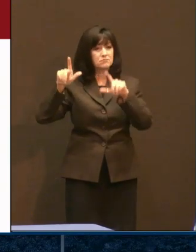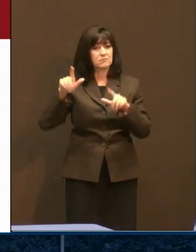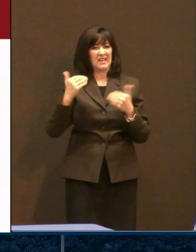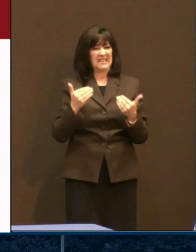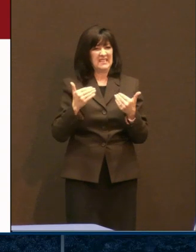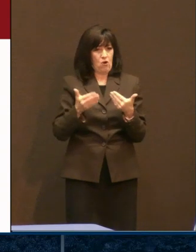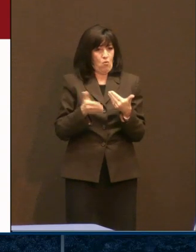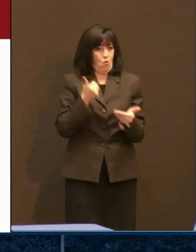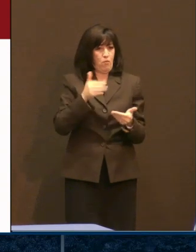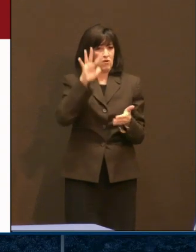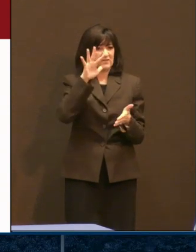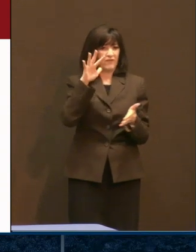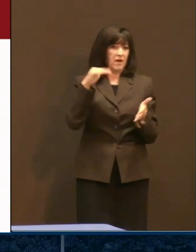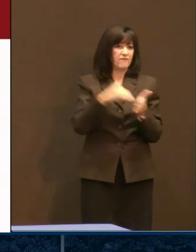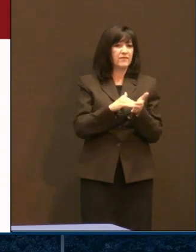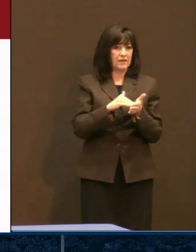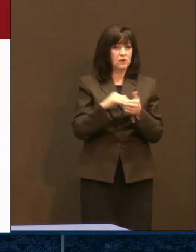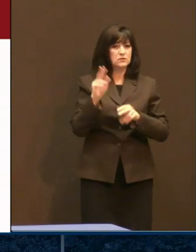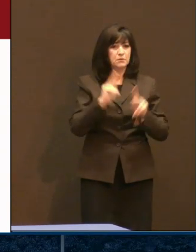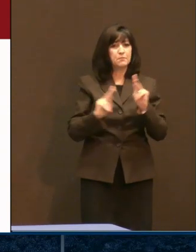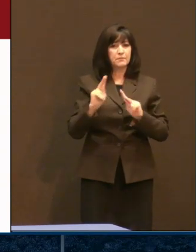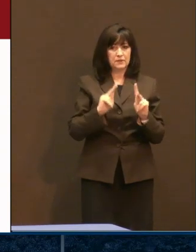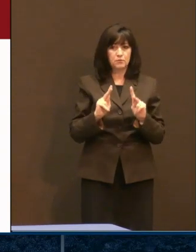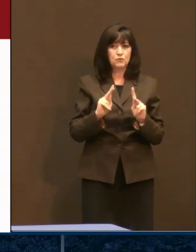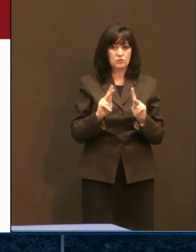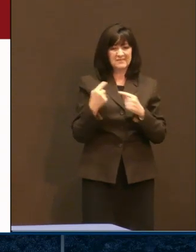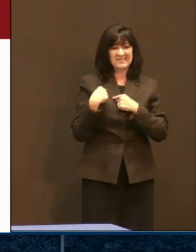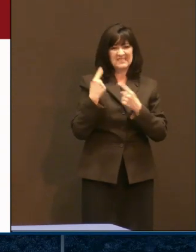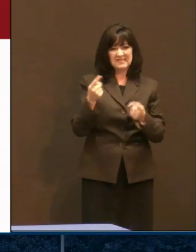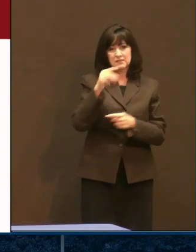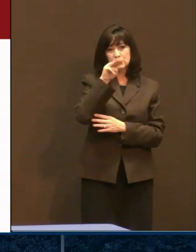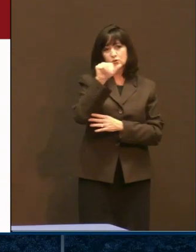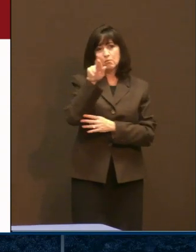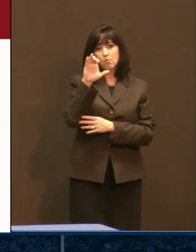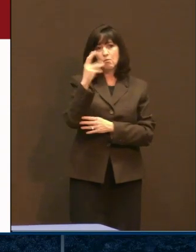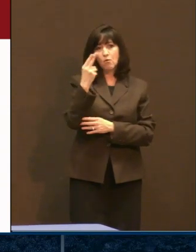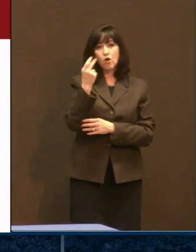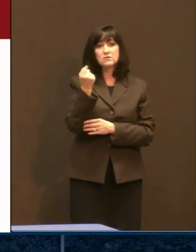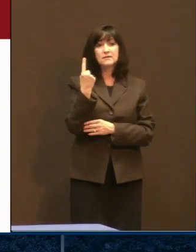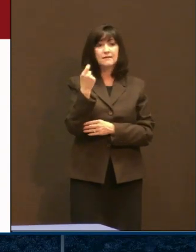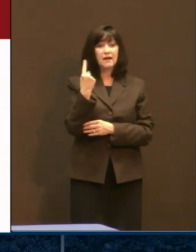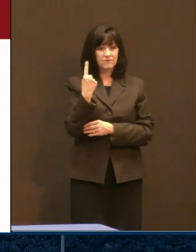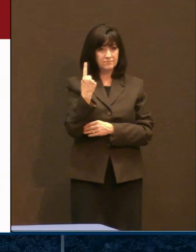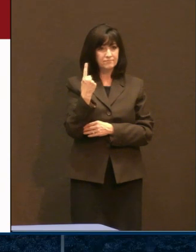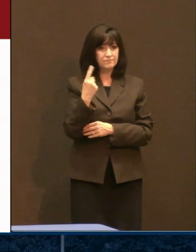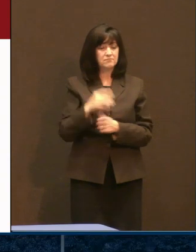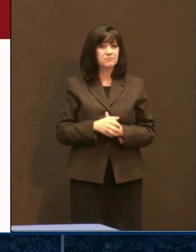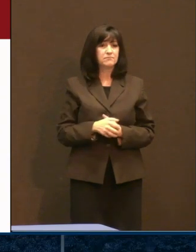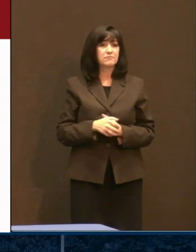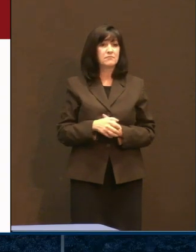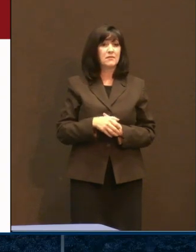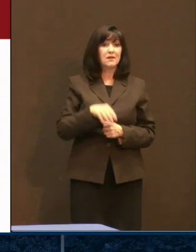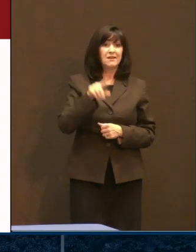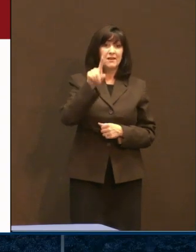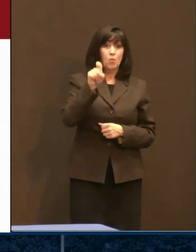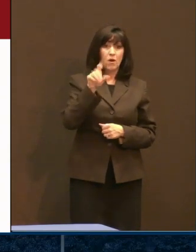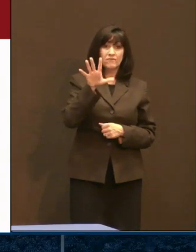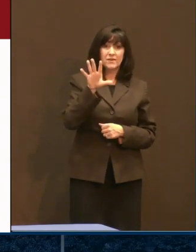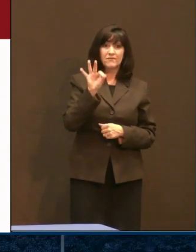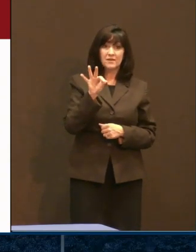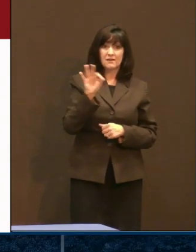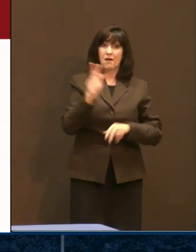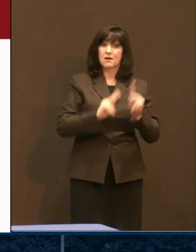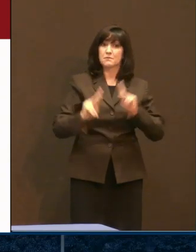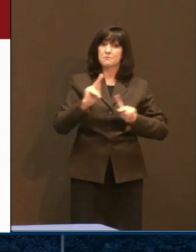cases now since March the 11th. Sadly, again, up to 159 total deaths. Again, the